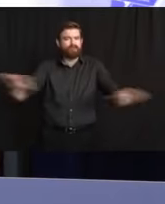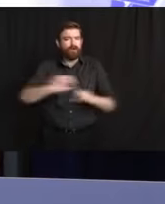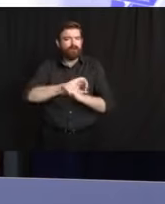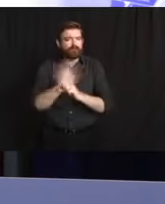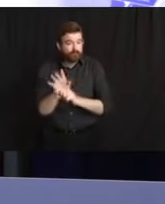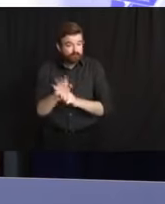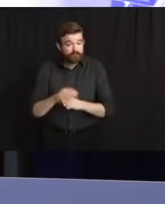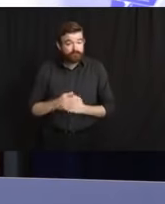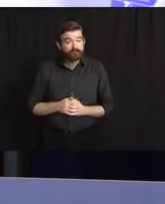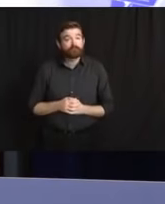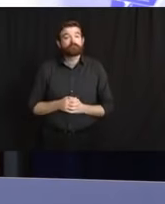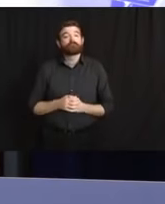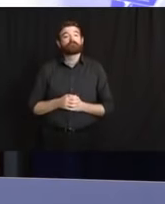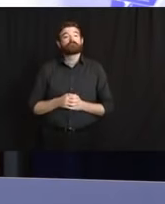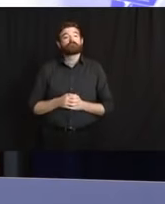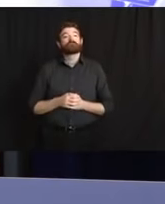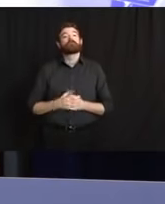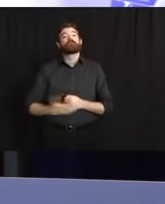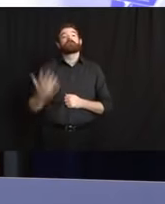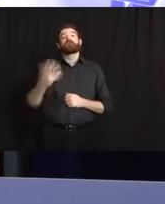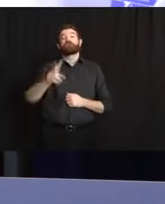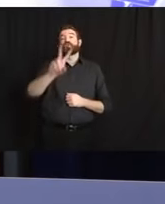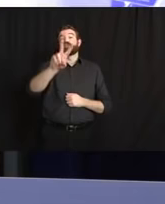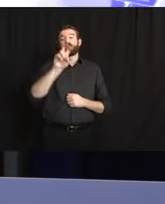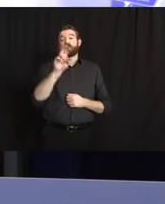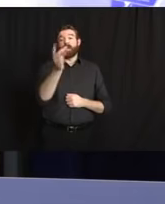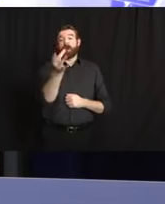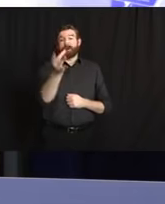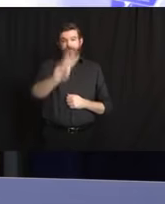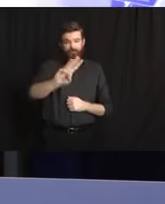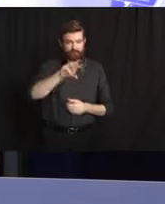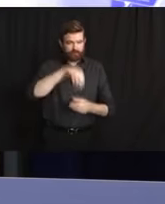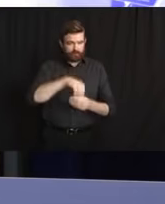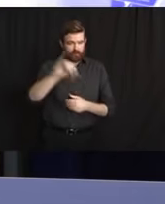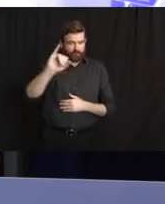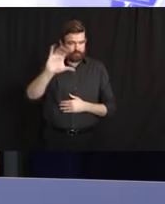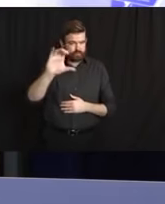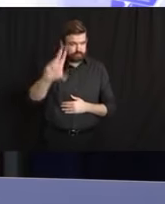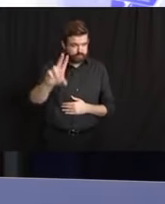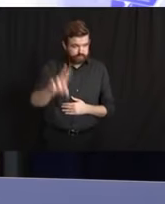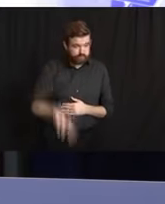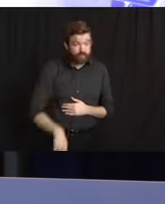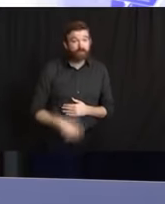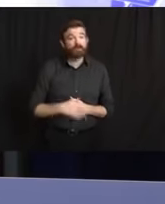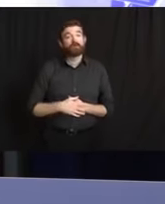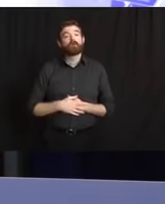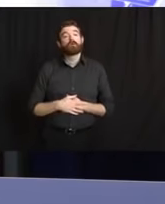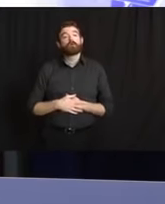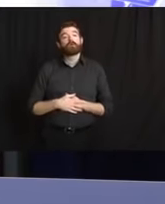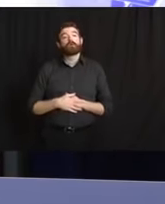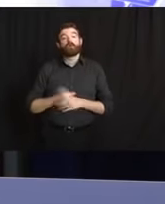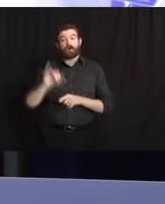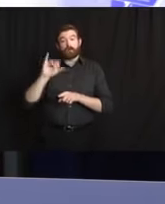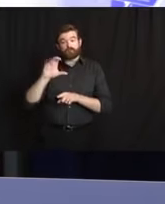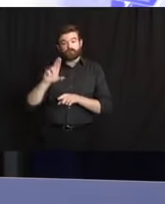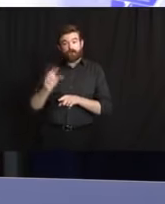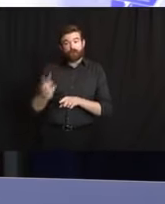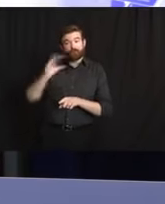with 286 individuals in critical care, and 81% of those patients are on